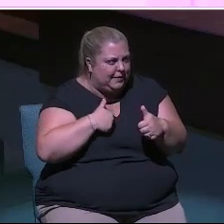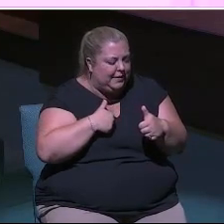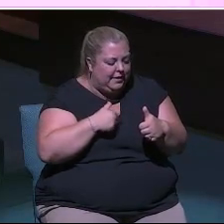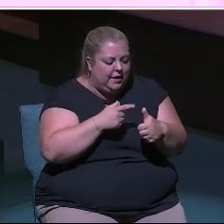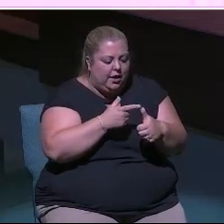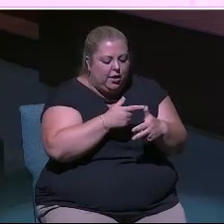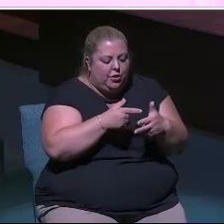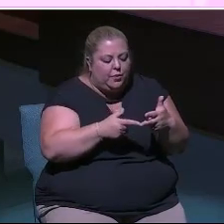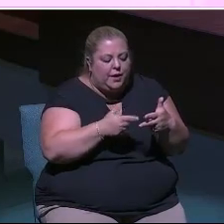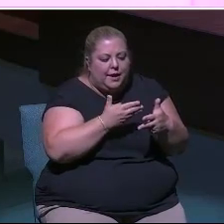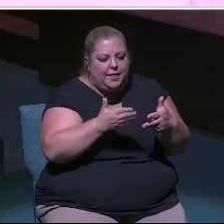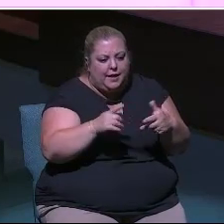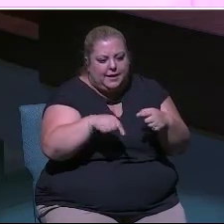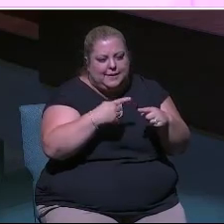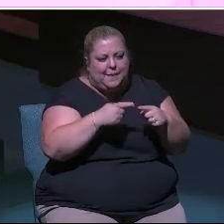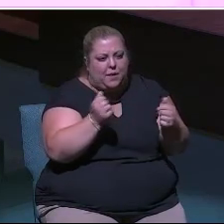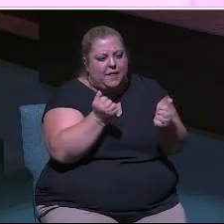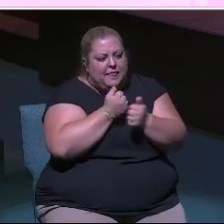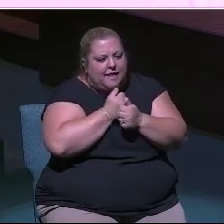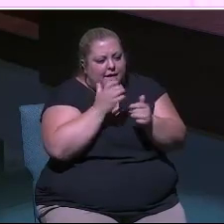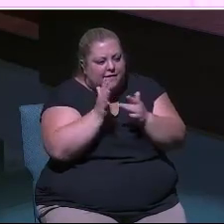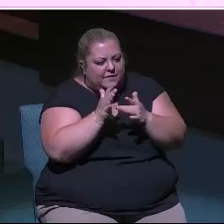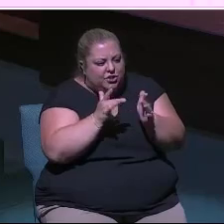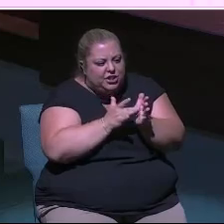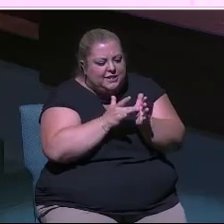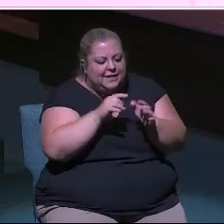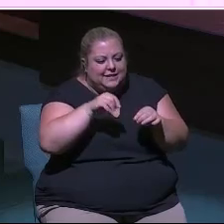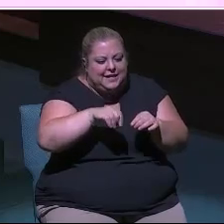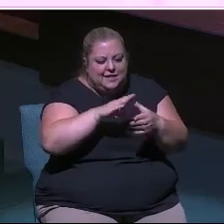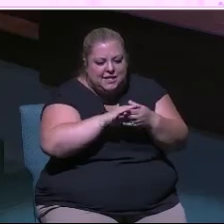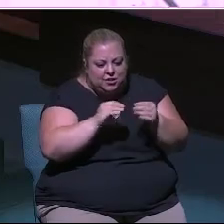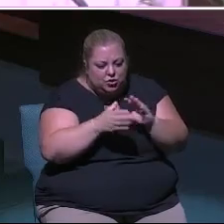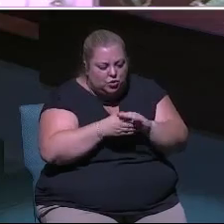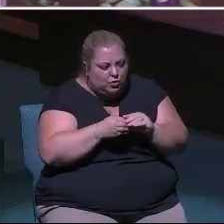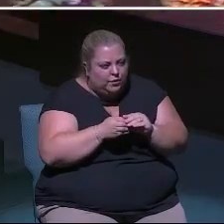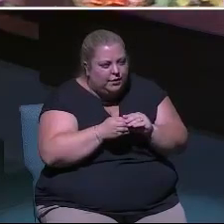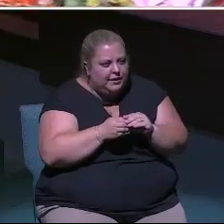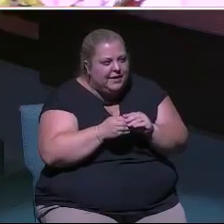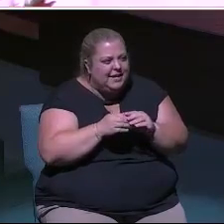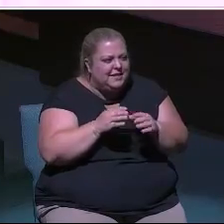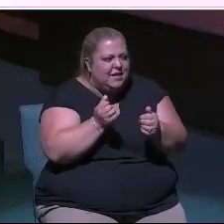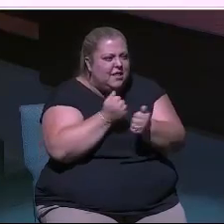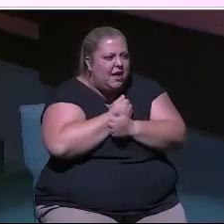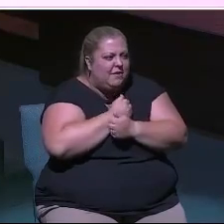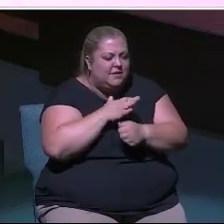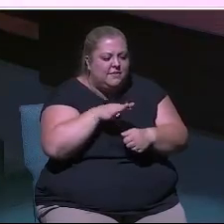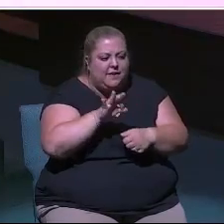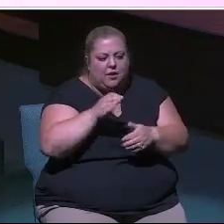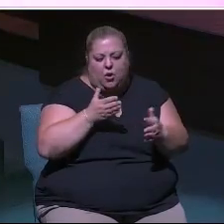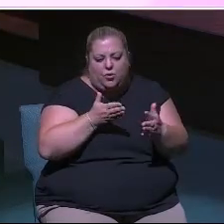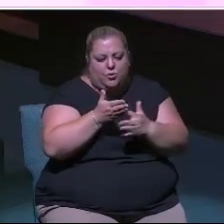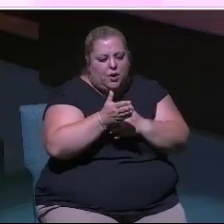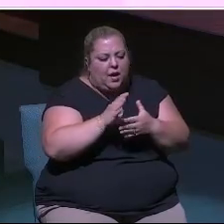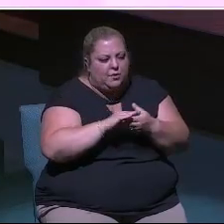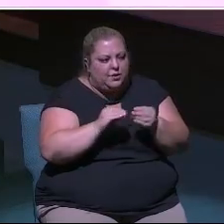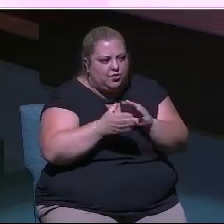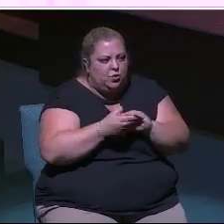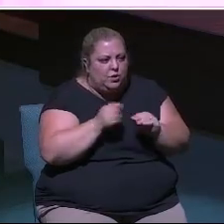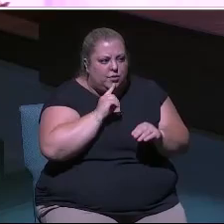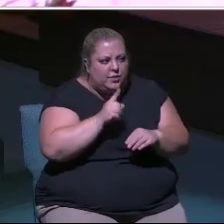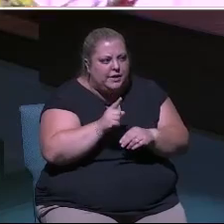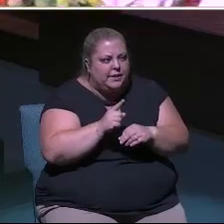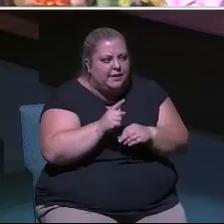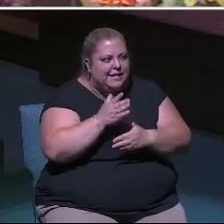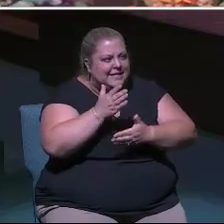about the love of Jesus in this passage, because the love of Jesus is found all throughout this. And some of the things that we